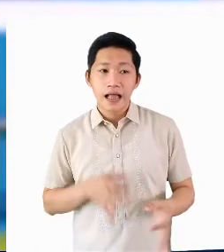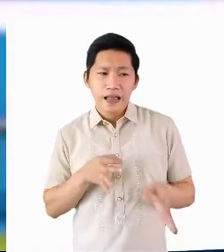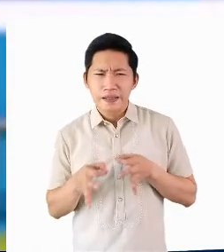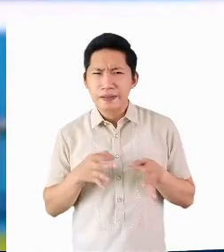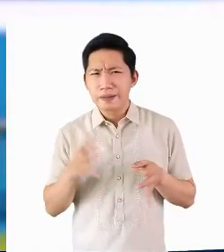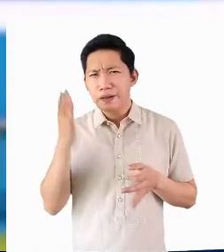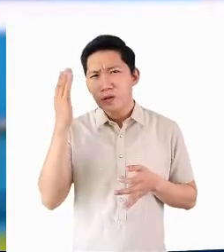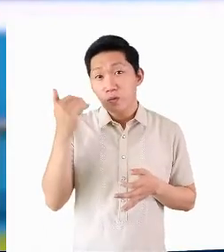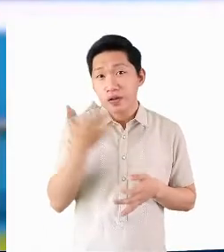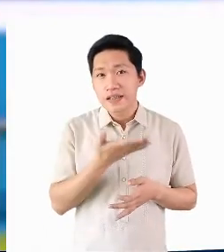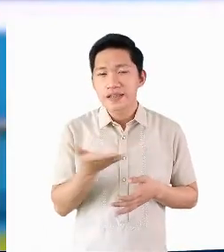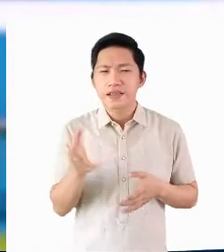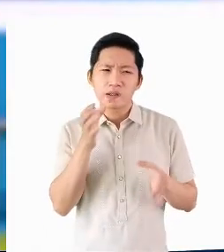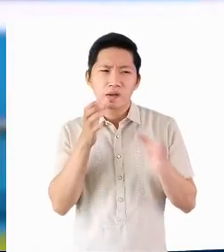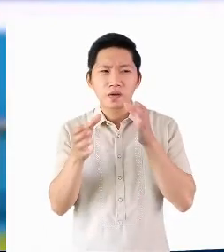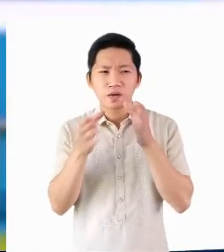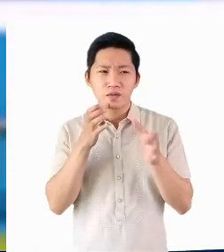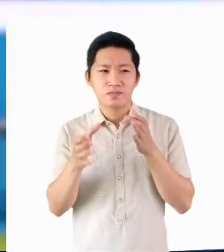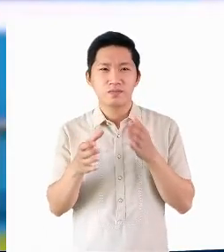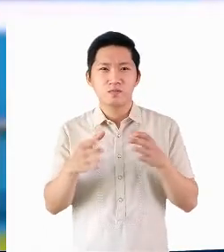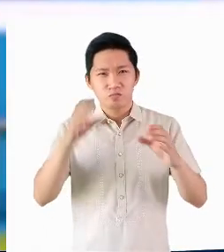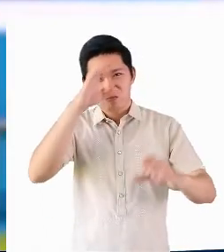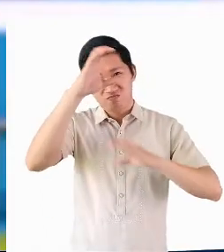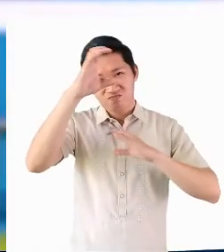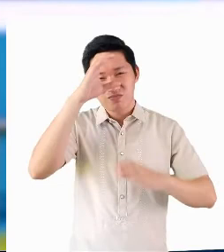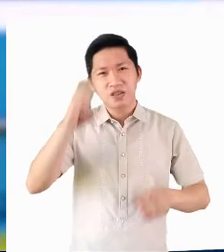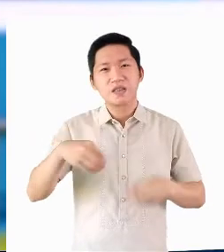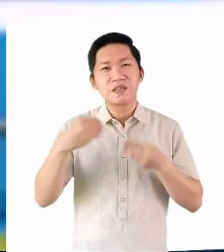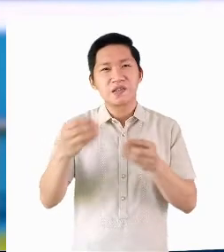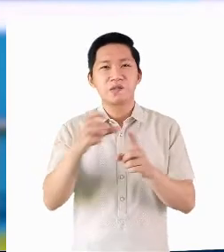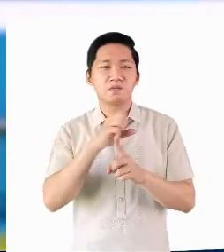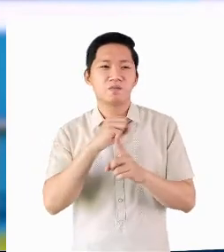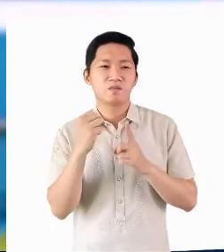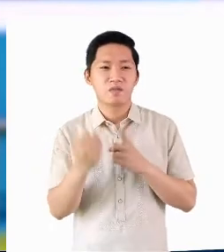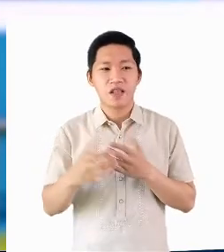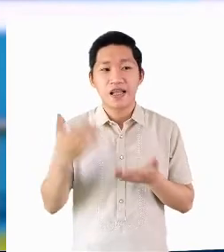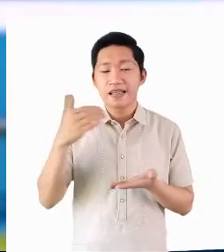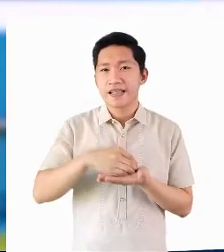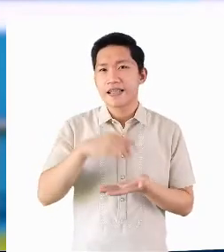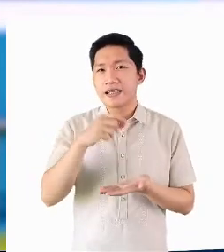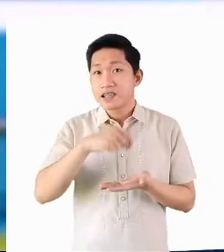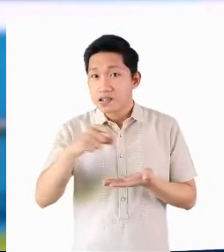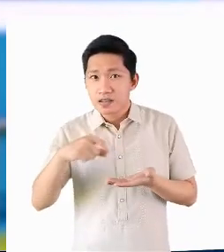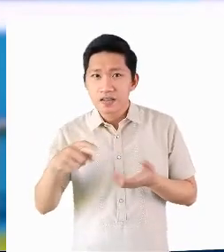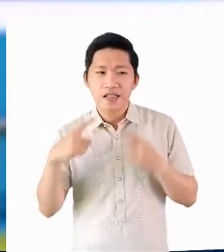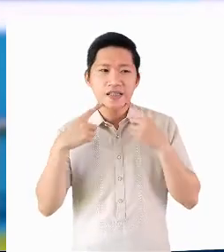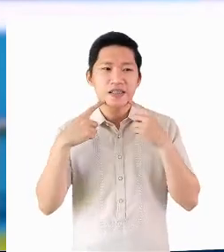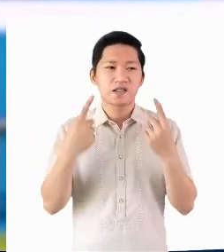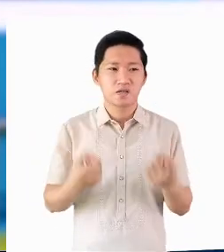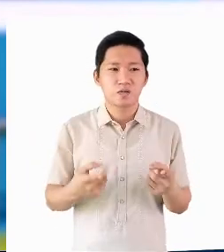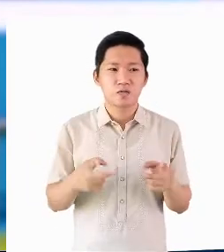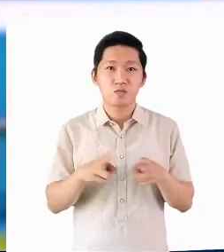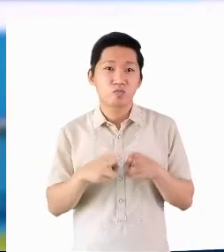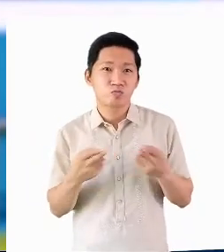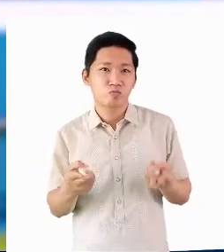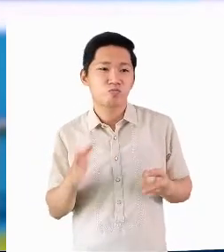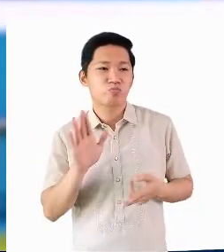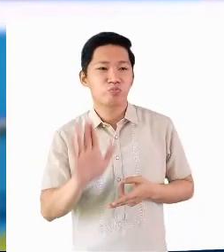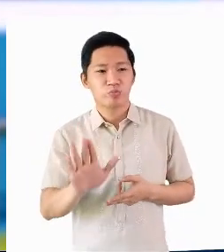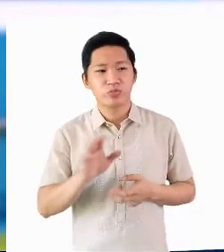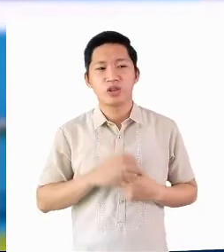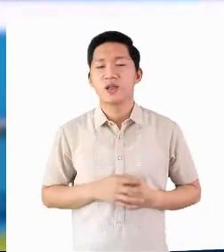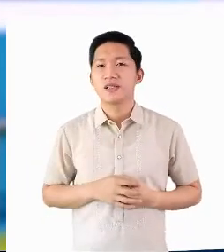Explain why there is a communication breakdown in the given situations. Again, write your answers in your notebook.